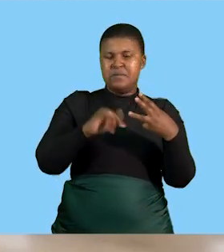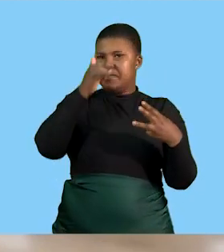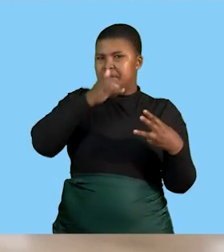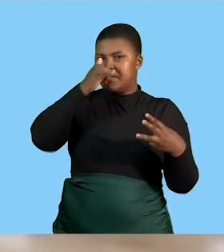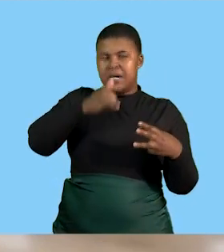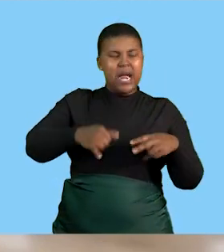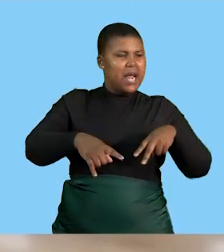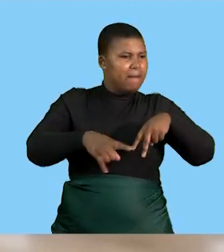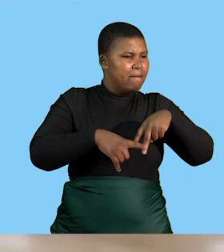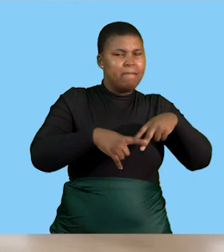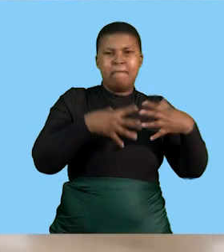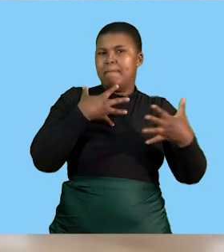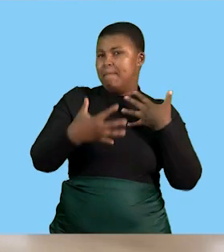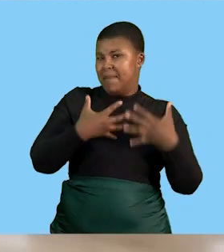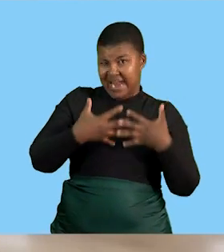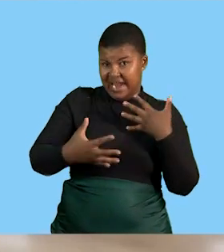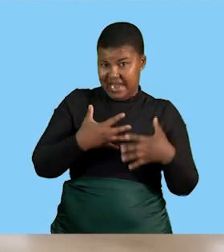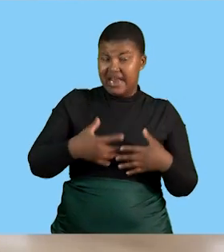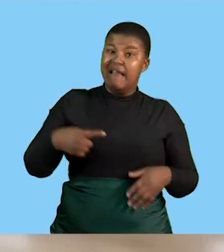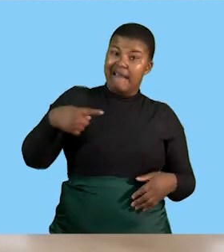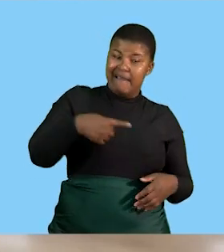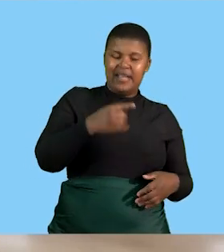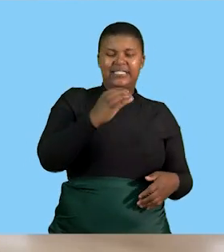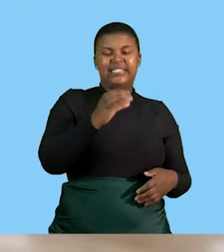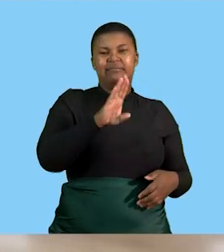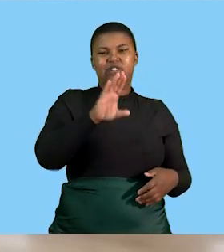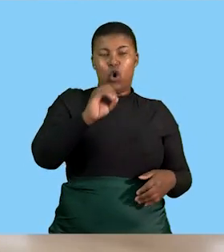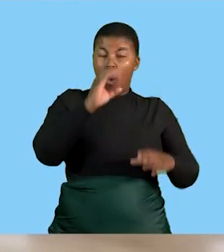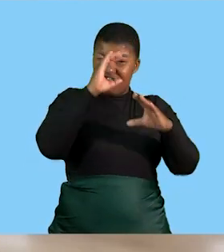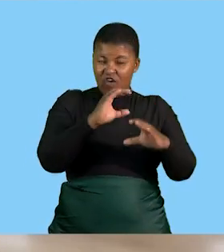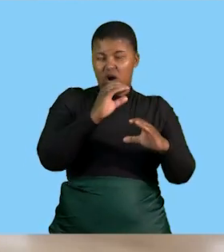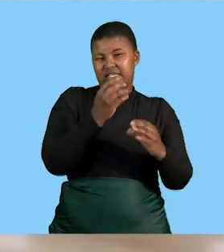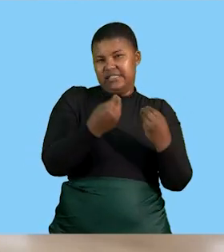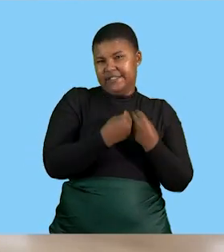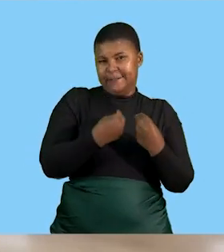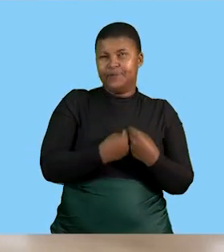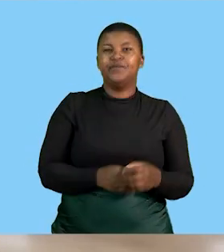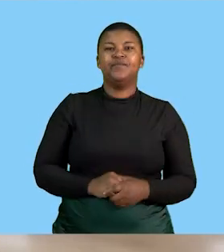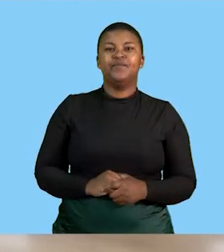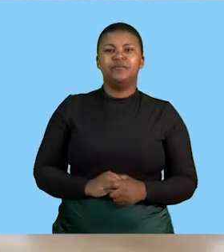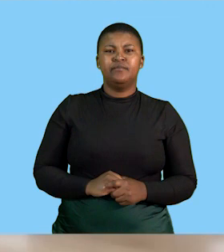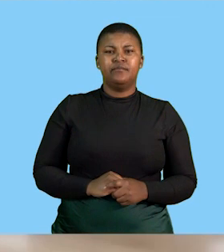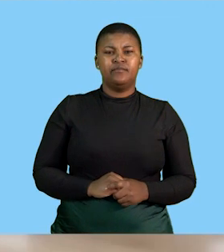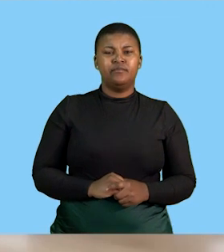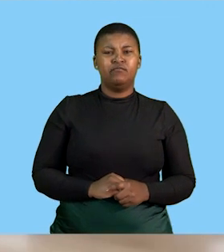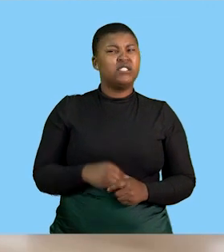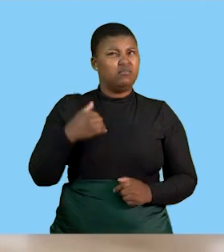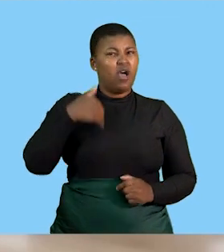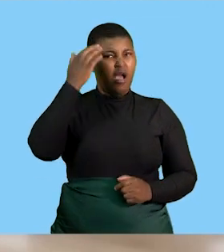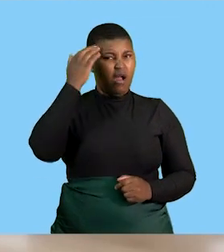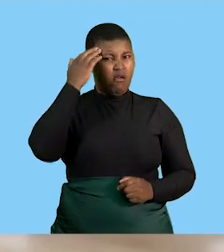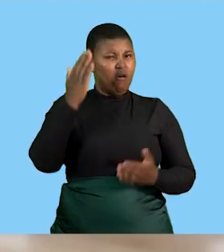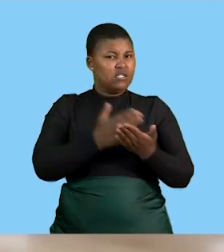that matter. But they focus on a certain area. I know about a few daycare centers that